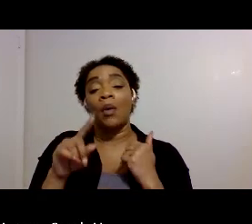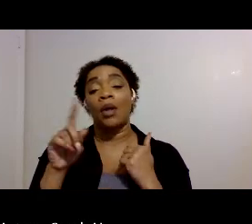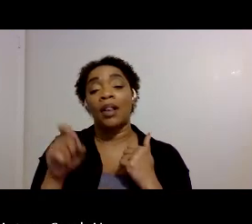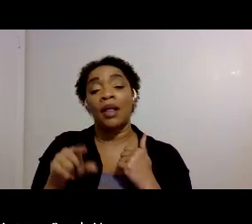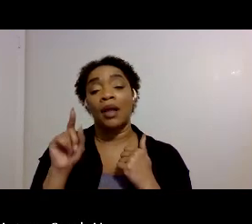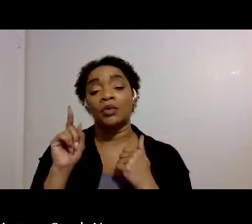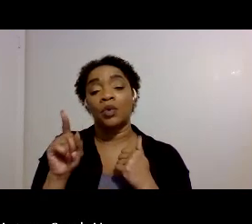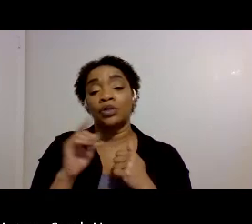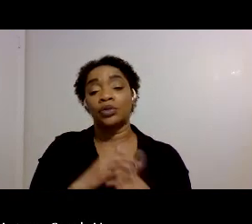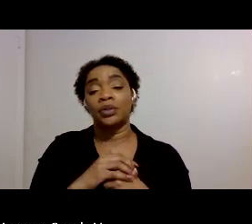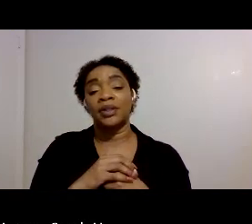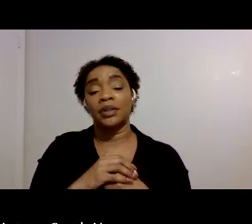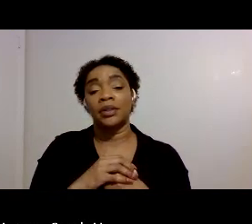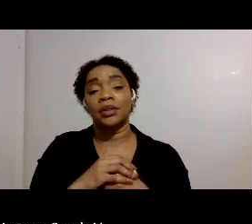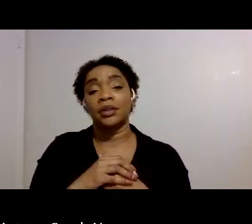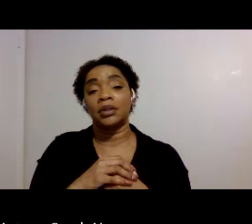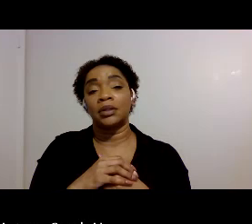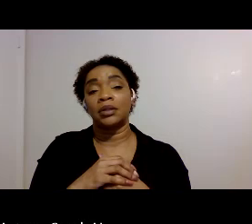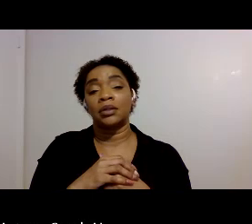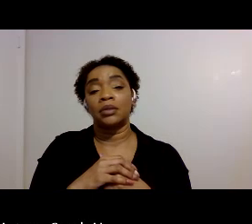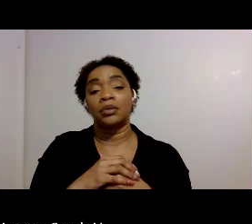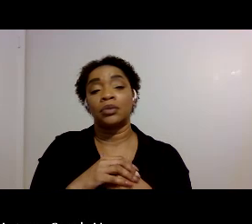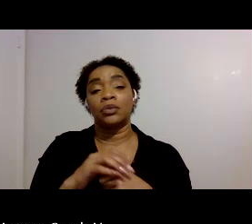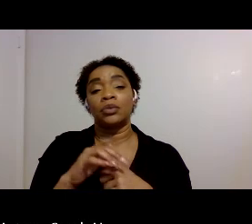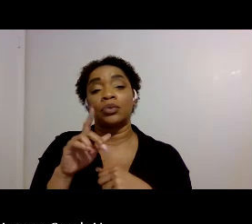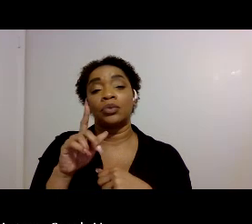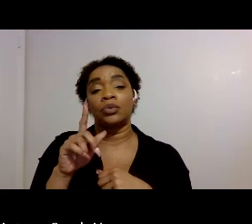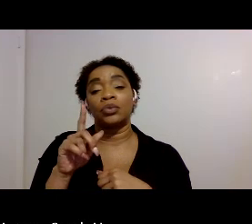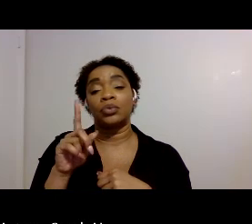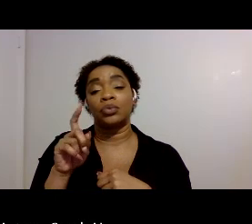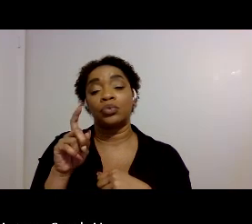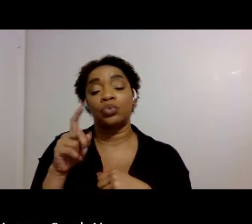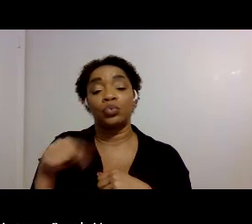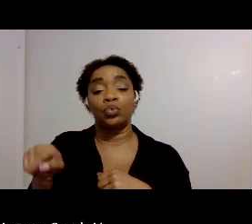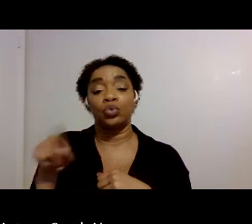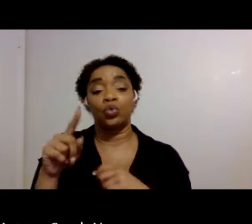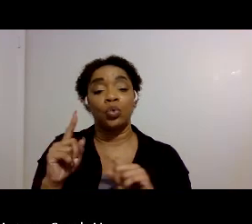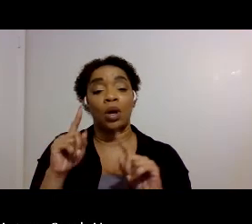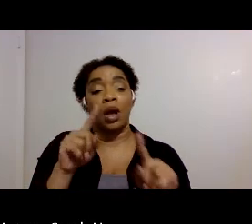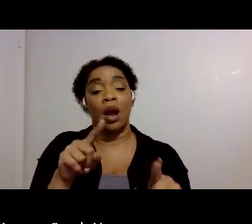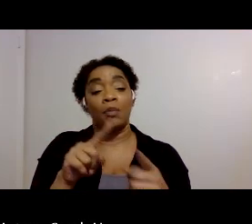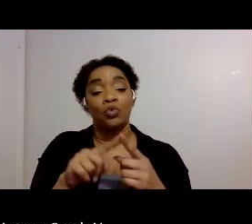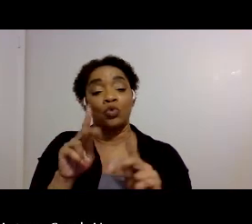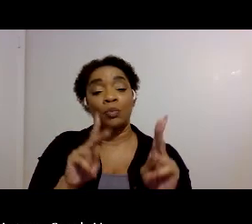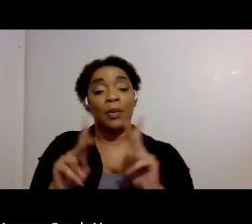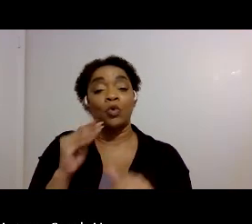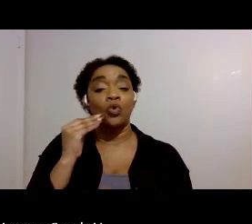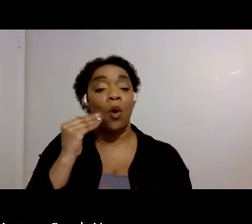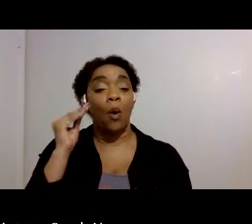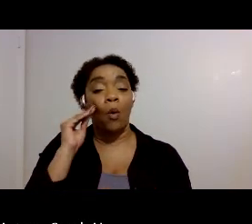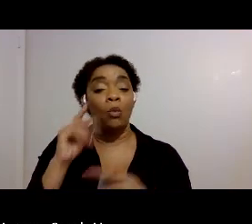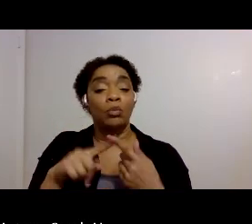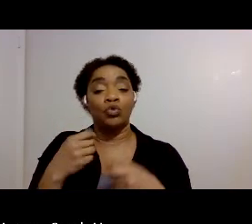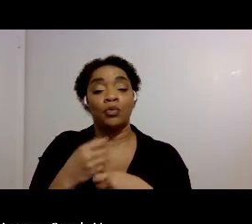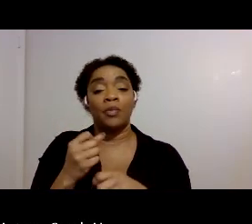is, do you come to people's homes to make fire escape plans?